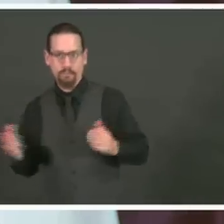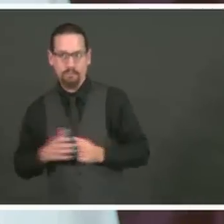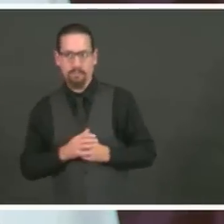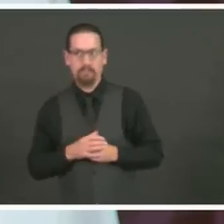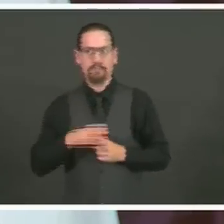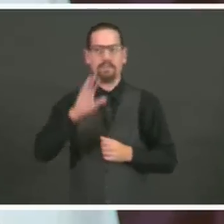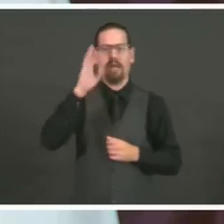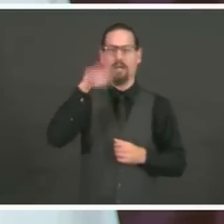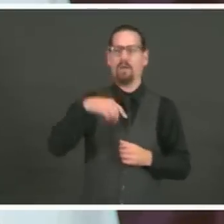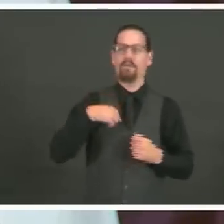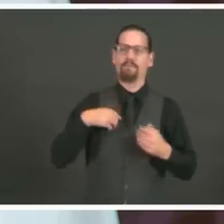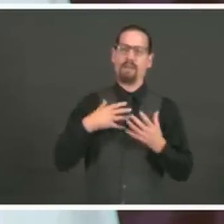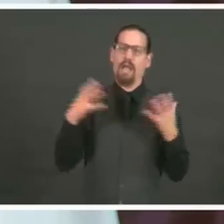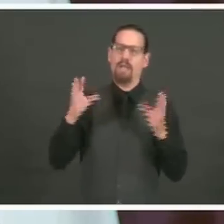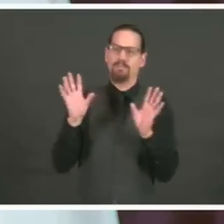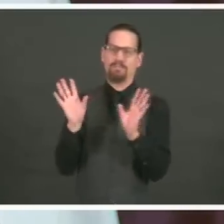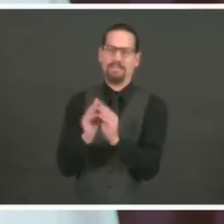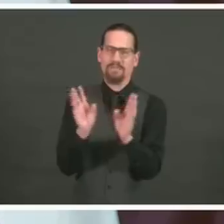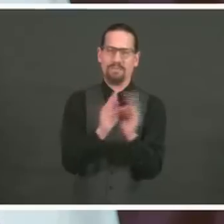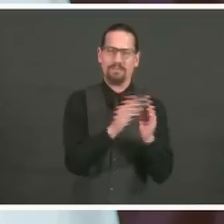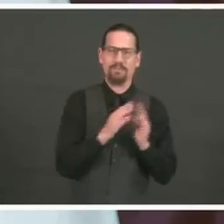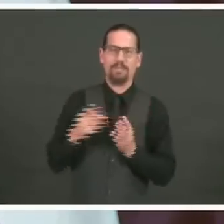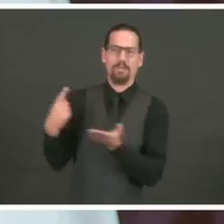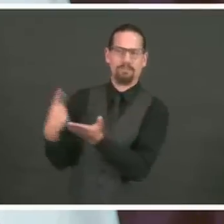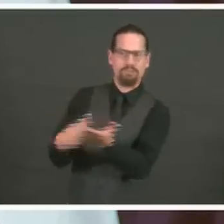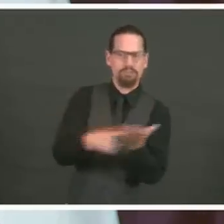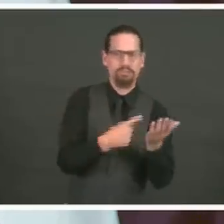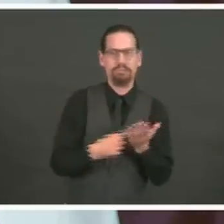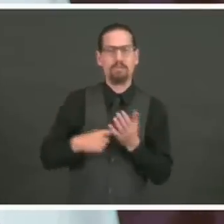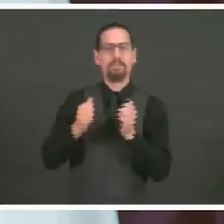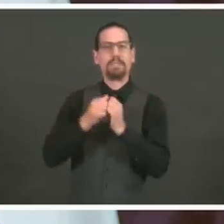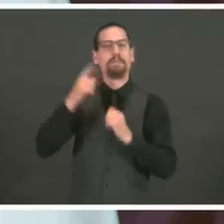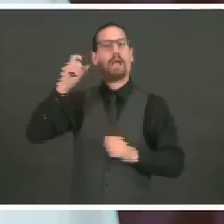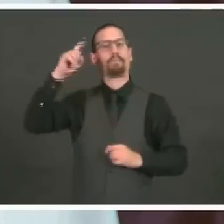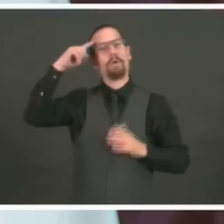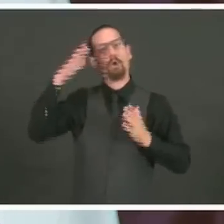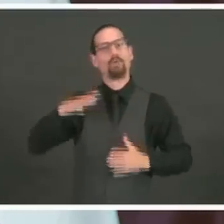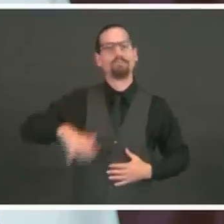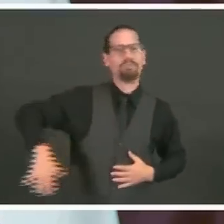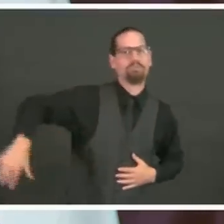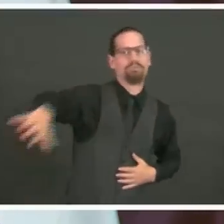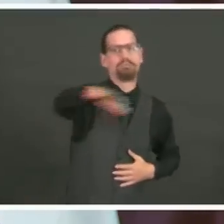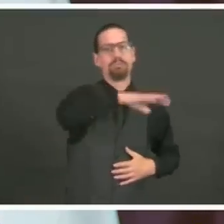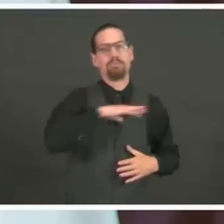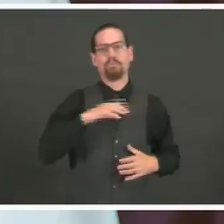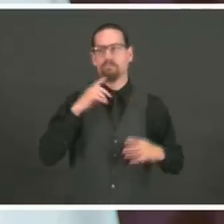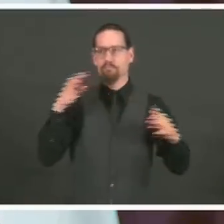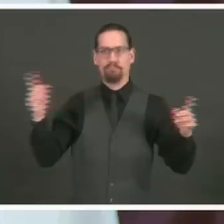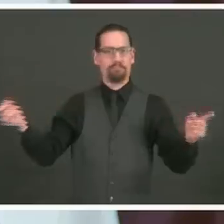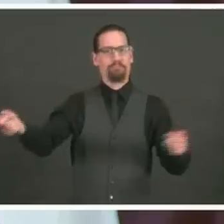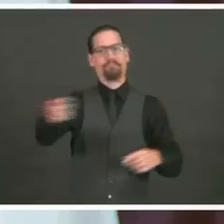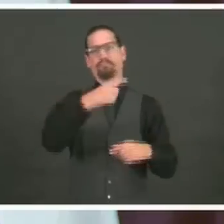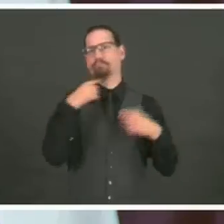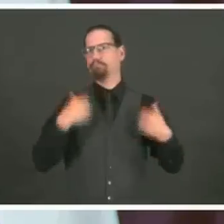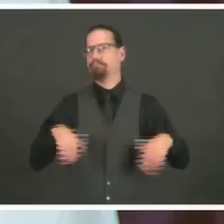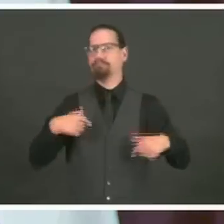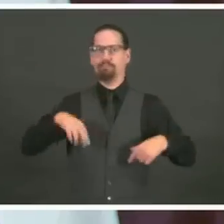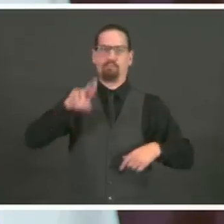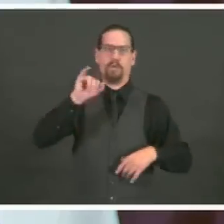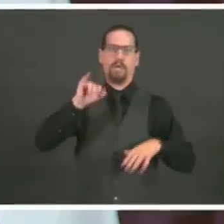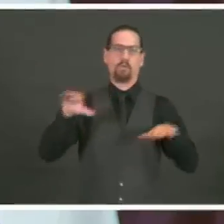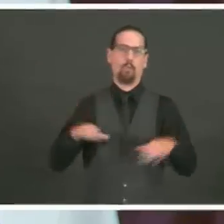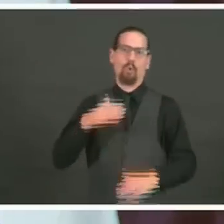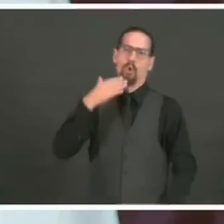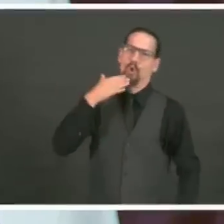times. Okay, I want to spend a couple minutes talking about schools. Every Wednesday, I talk a little bit about